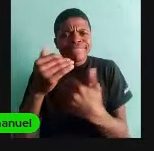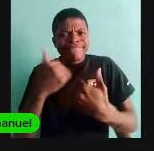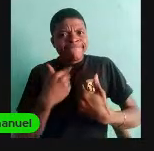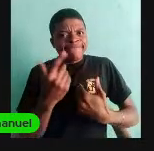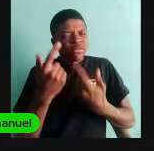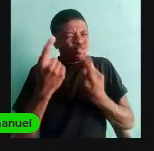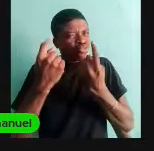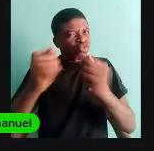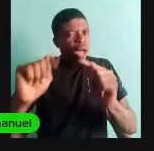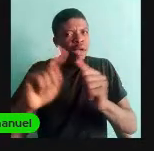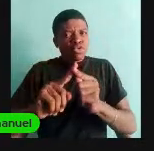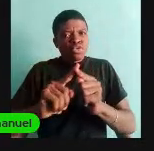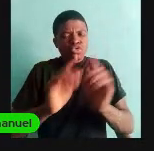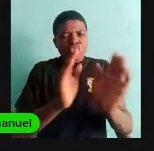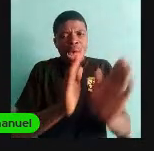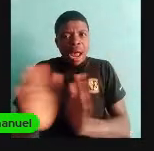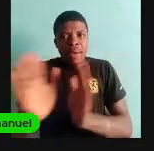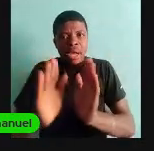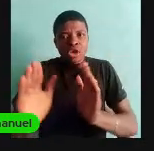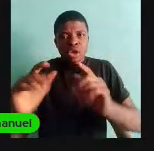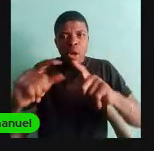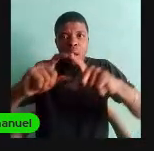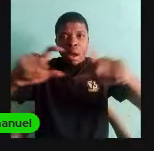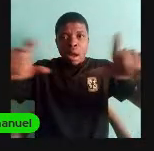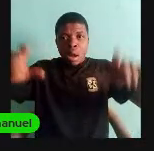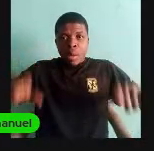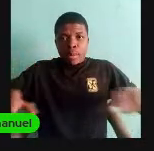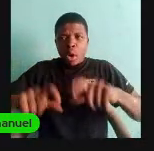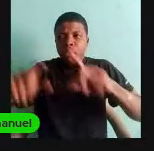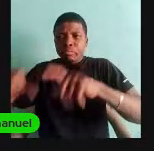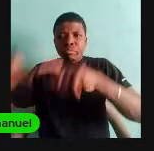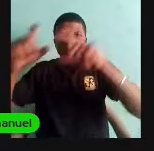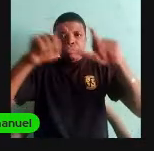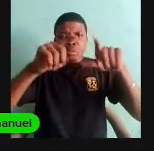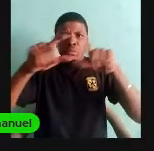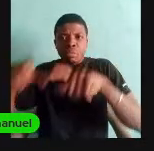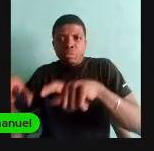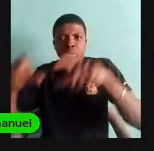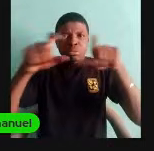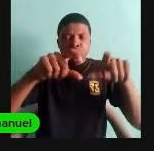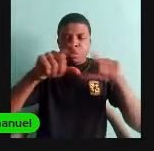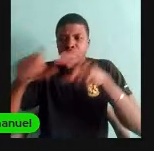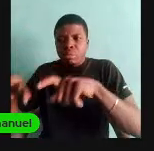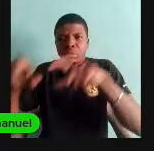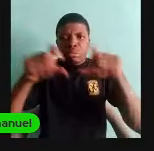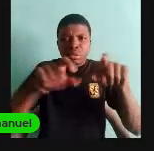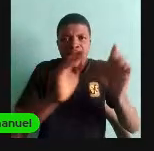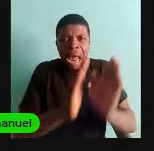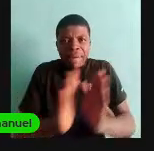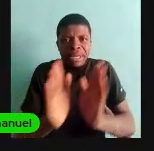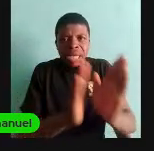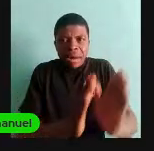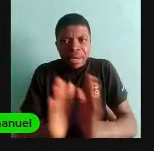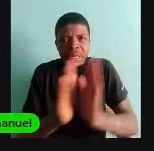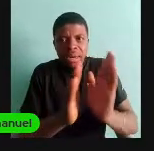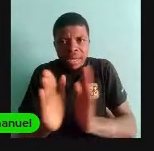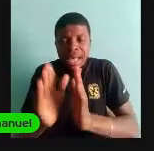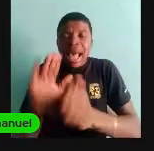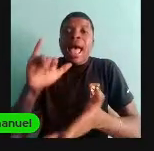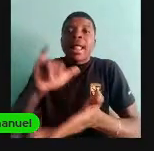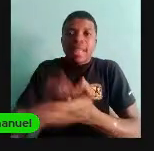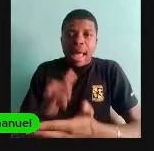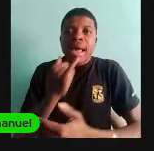repeating it over and over and over again? Well, that is a pattern. A pattern